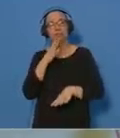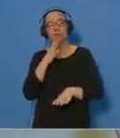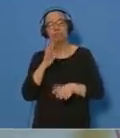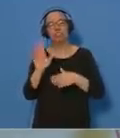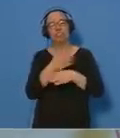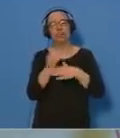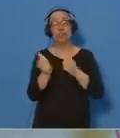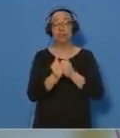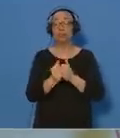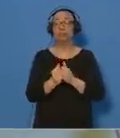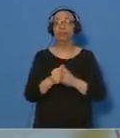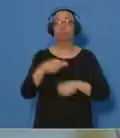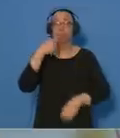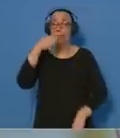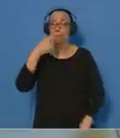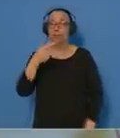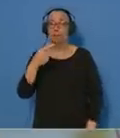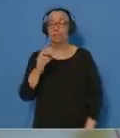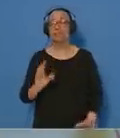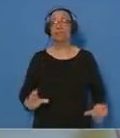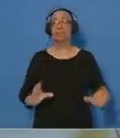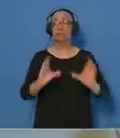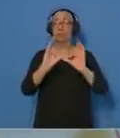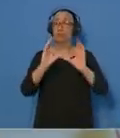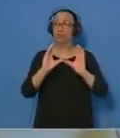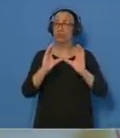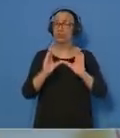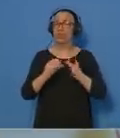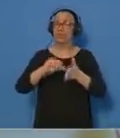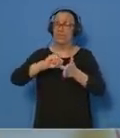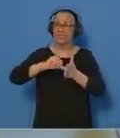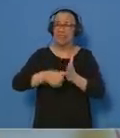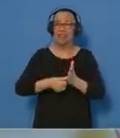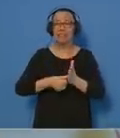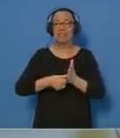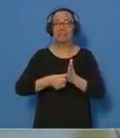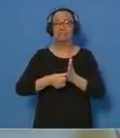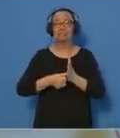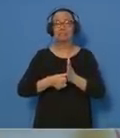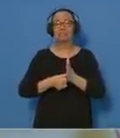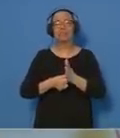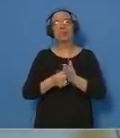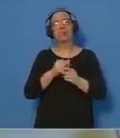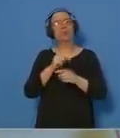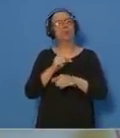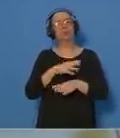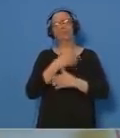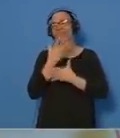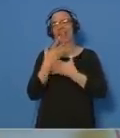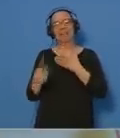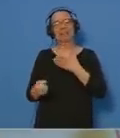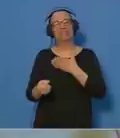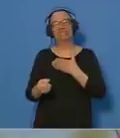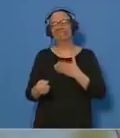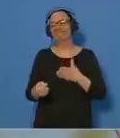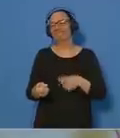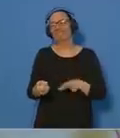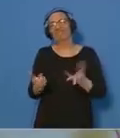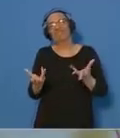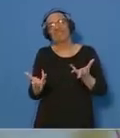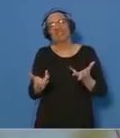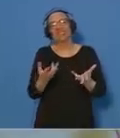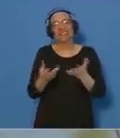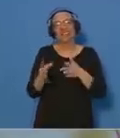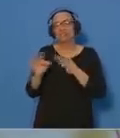critical point to emphasize is that in the absence of any mitigating factors, such as what